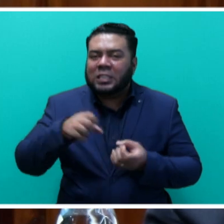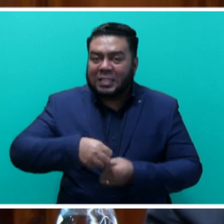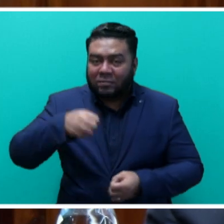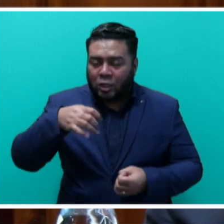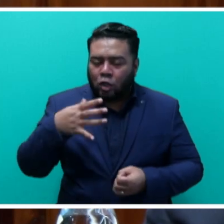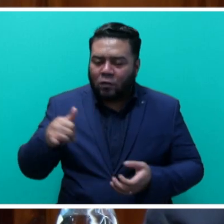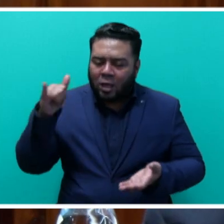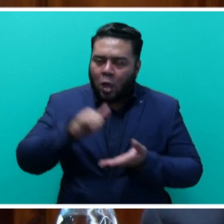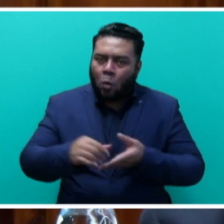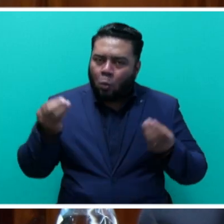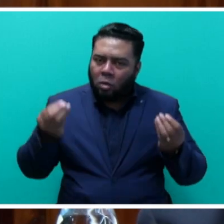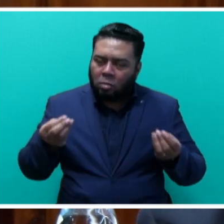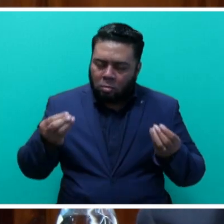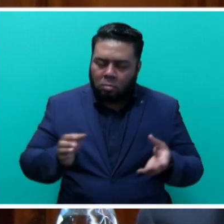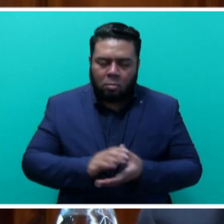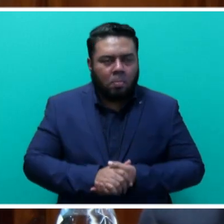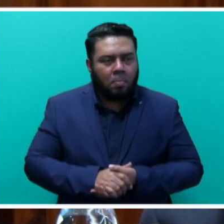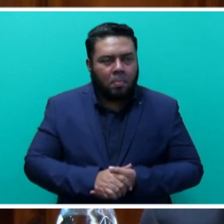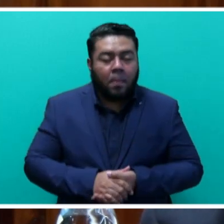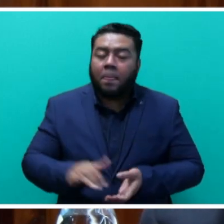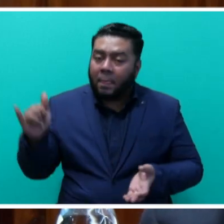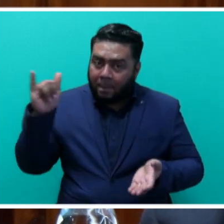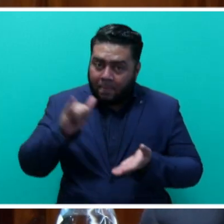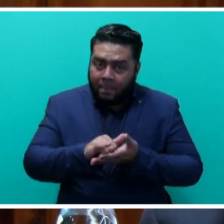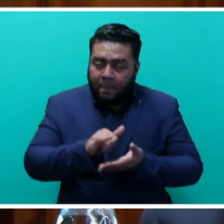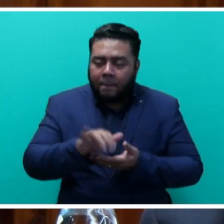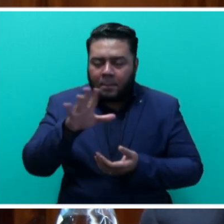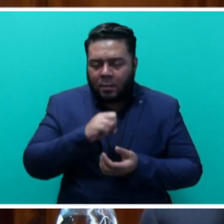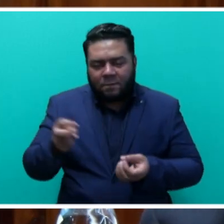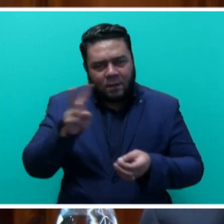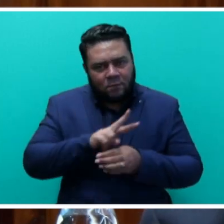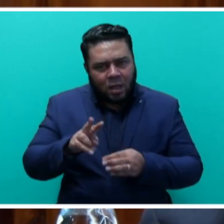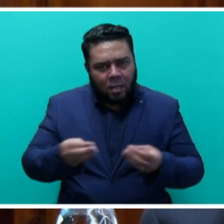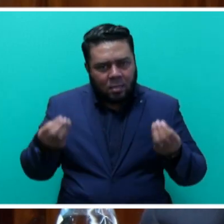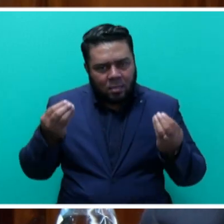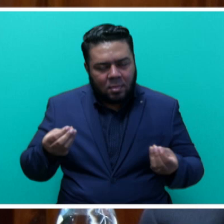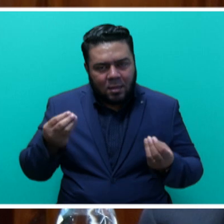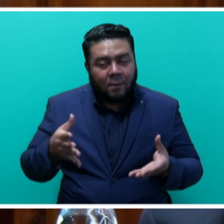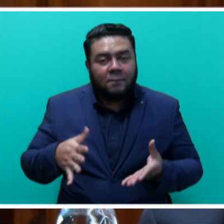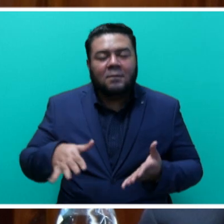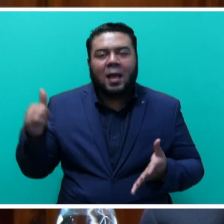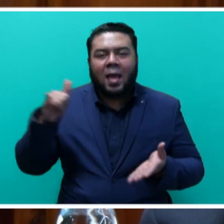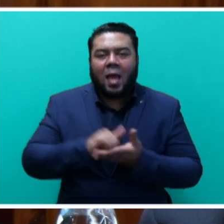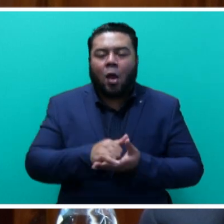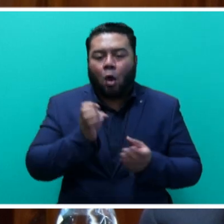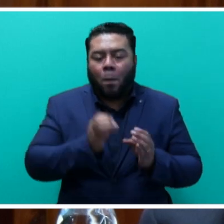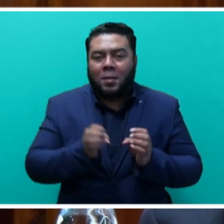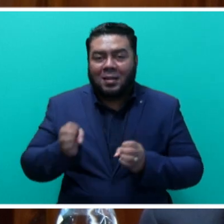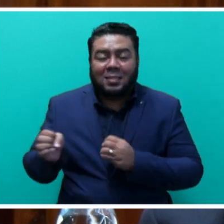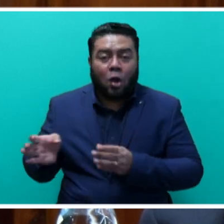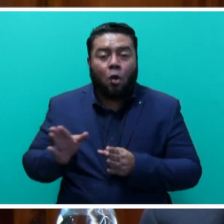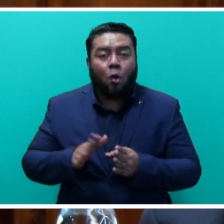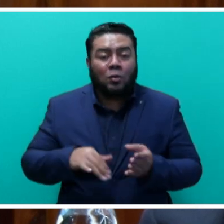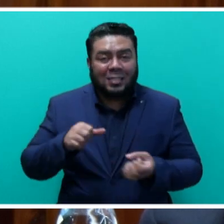of airworthiness. The airline must hold a valid air operator certificate, and the